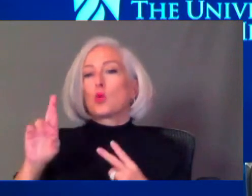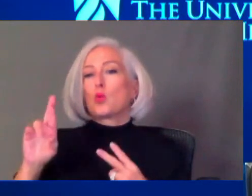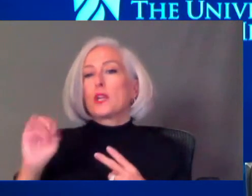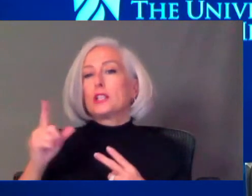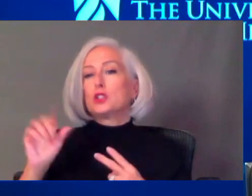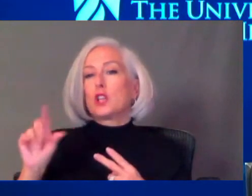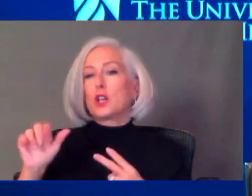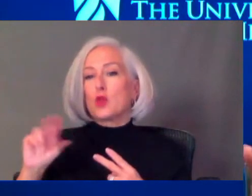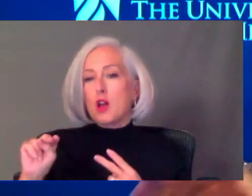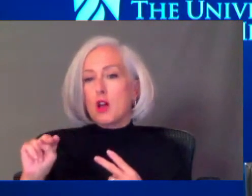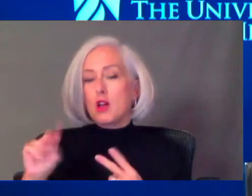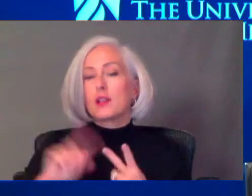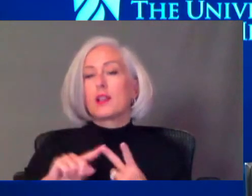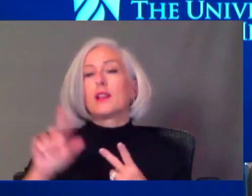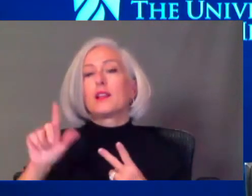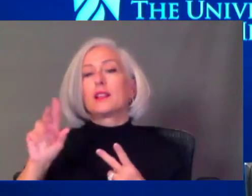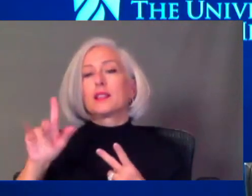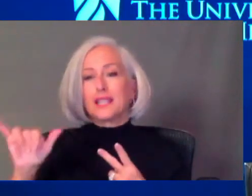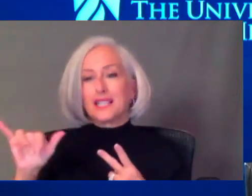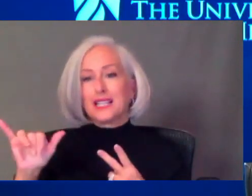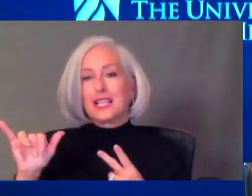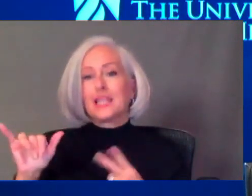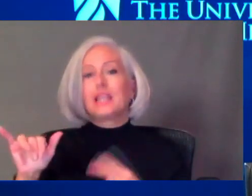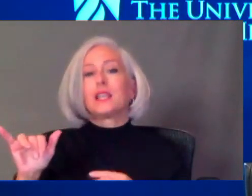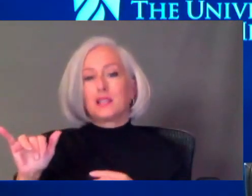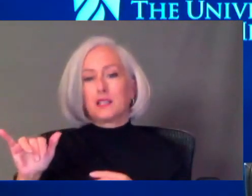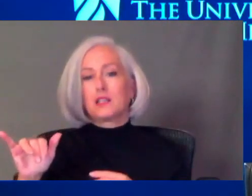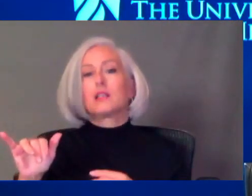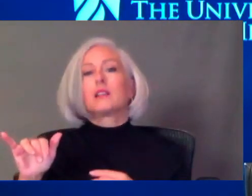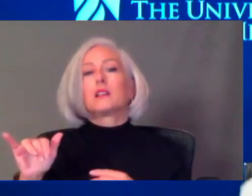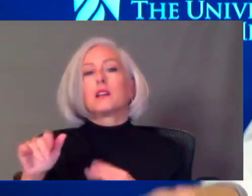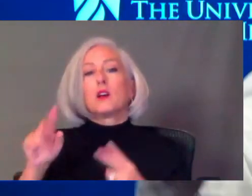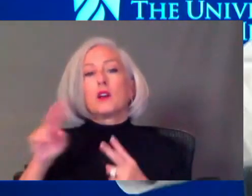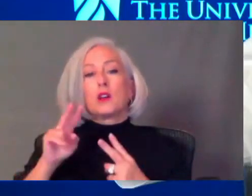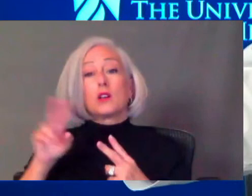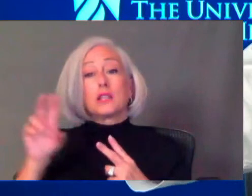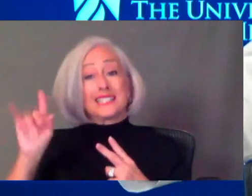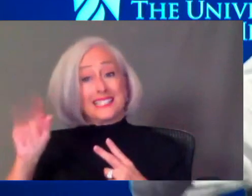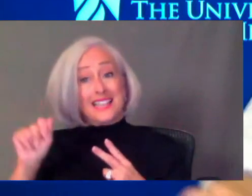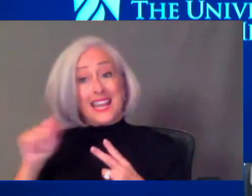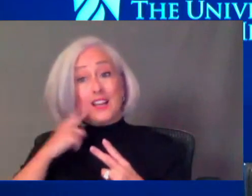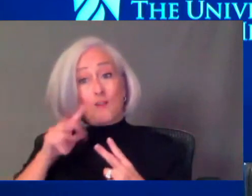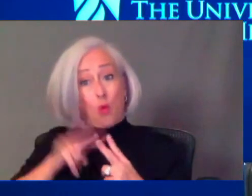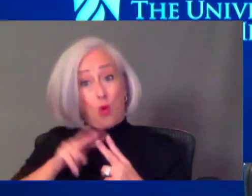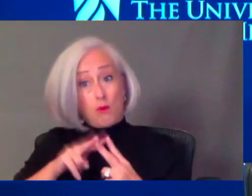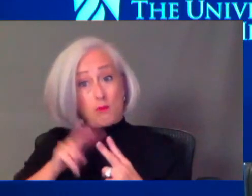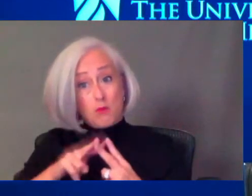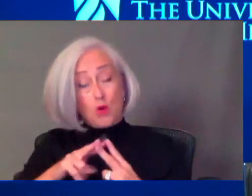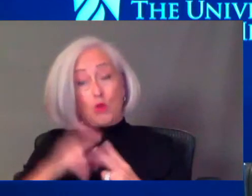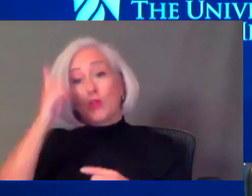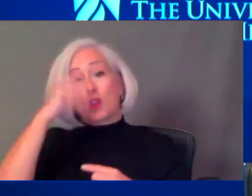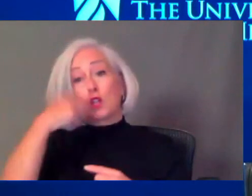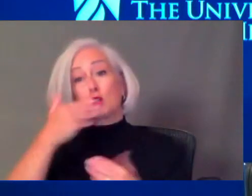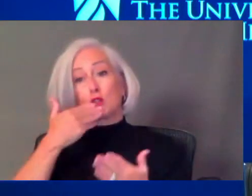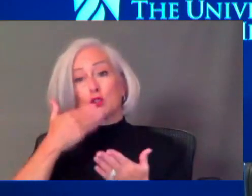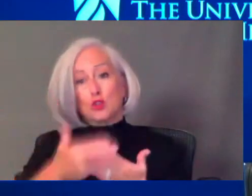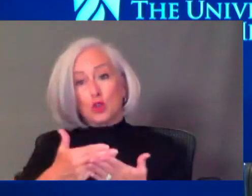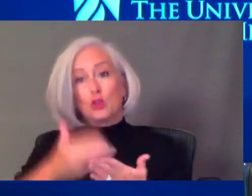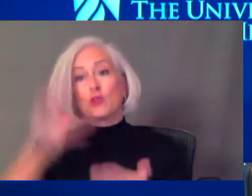all. I mean, we use them in the lung transplant population all the time to prevent rejection, right? We give different kind of things to help